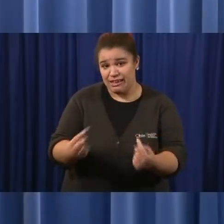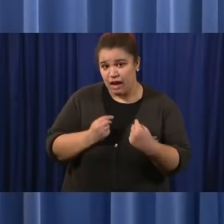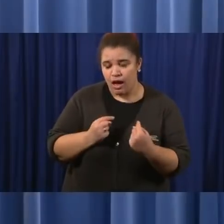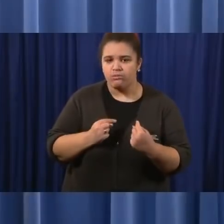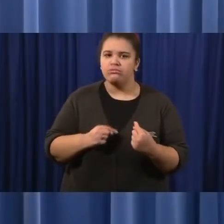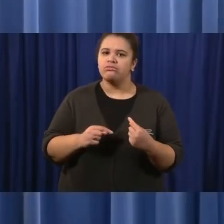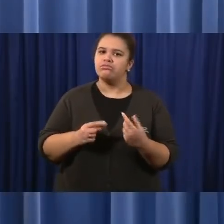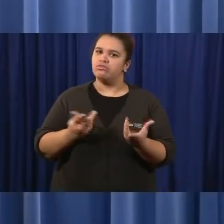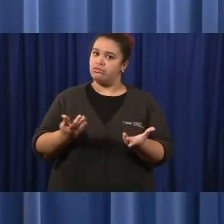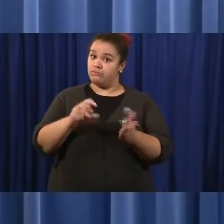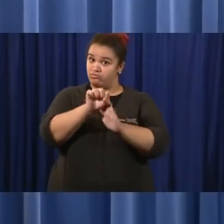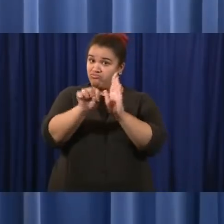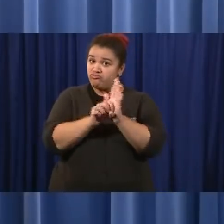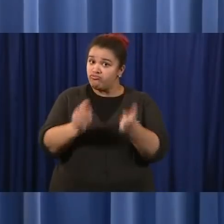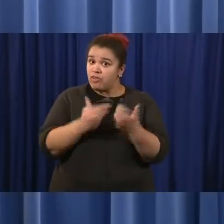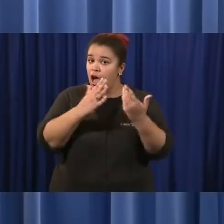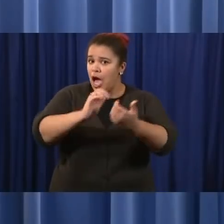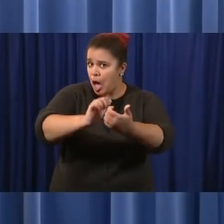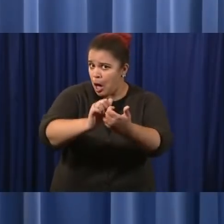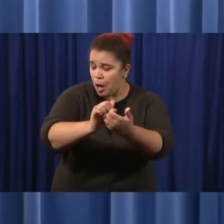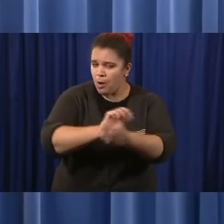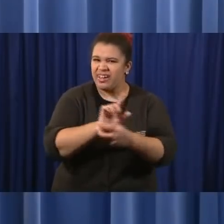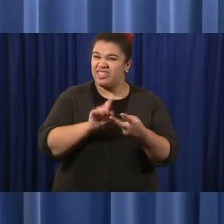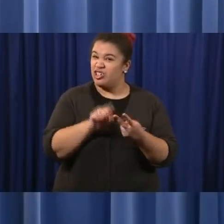see facilities having to turn families away?